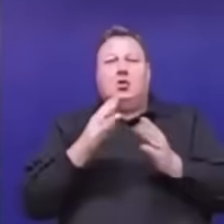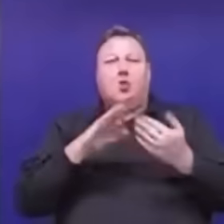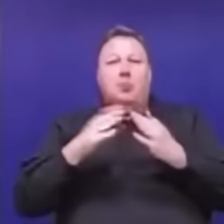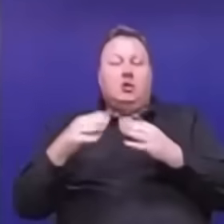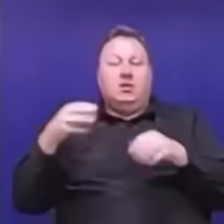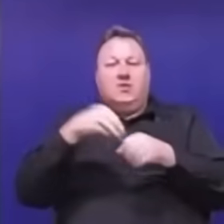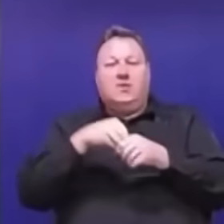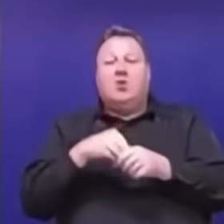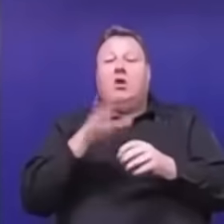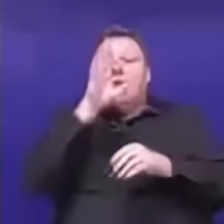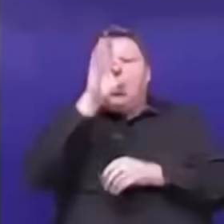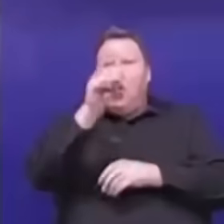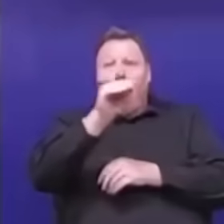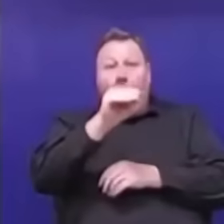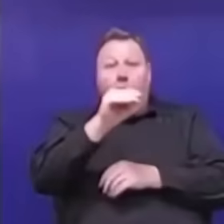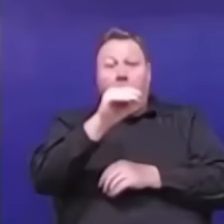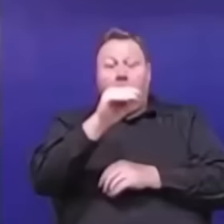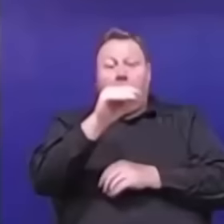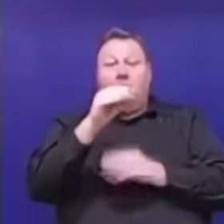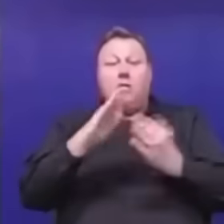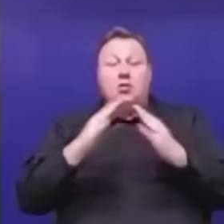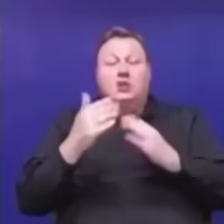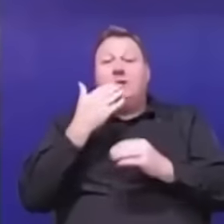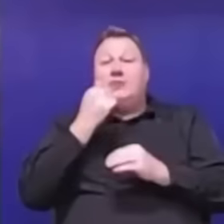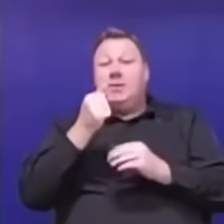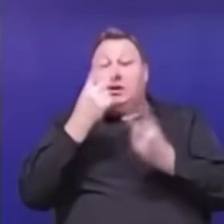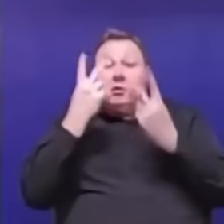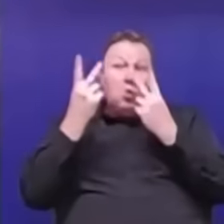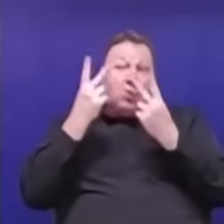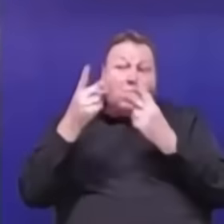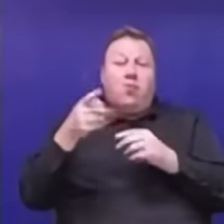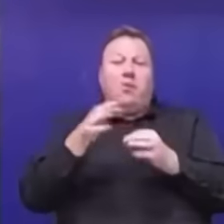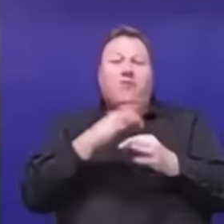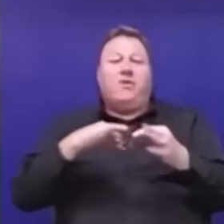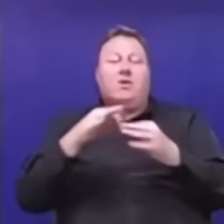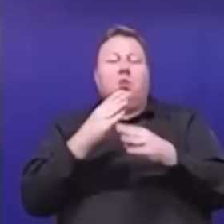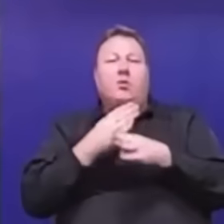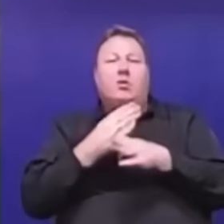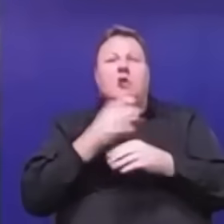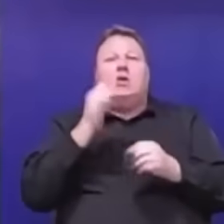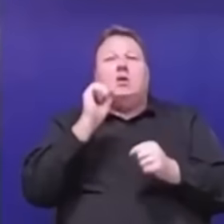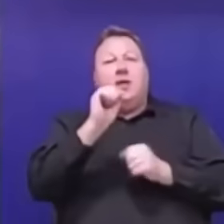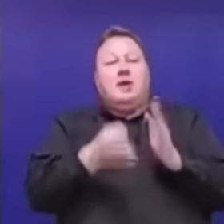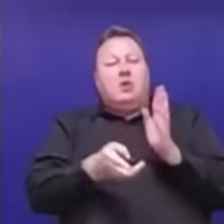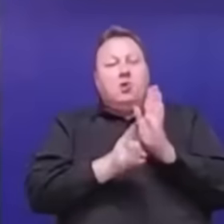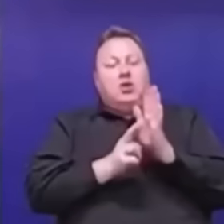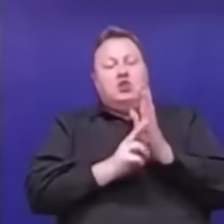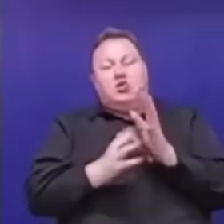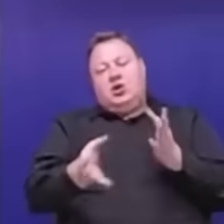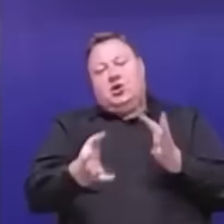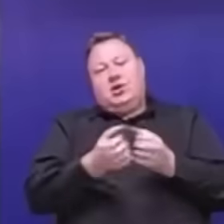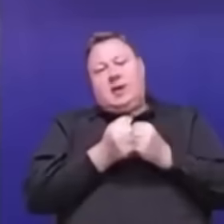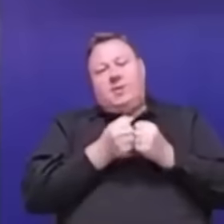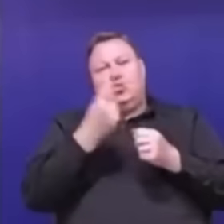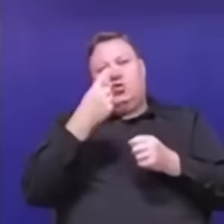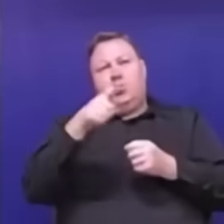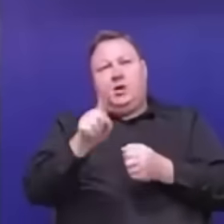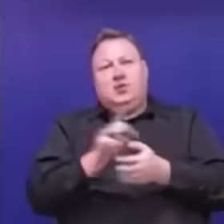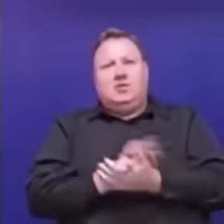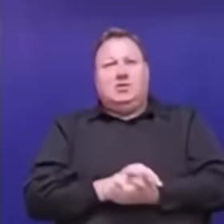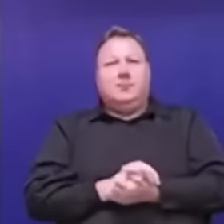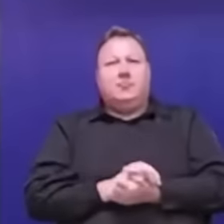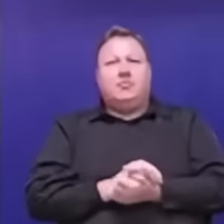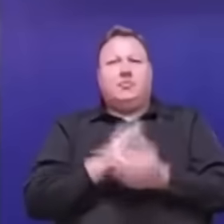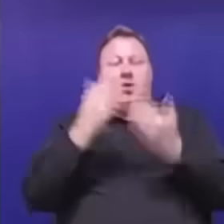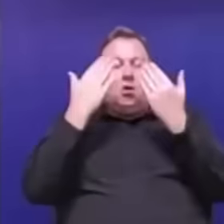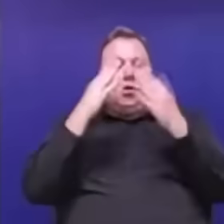on the lookout for these field workers and to ensure that their registration is correctly captured.